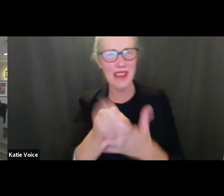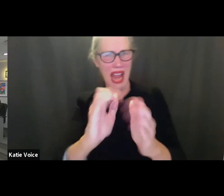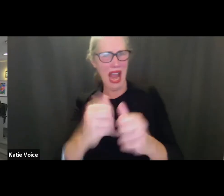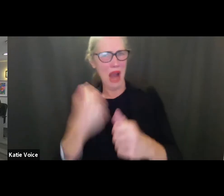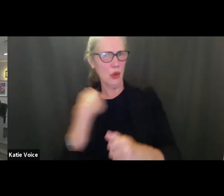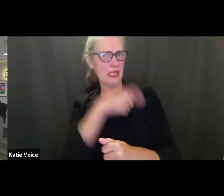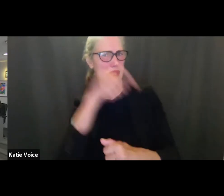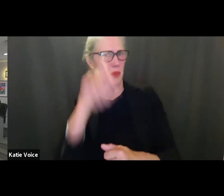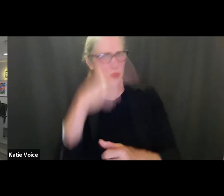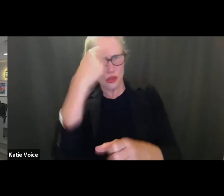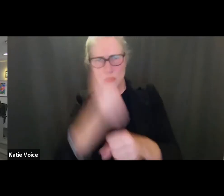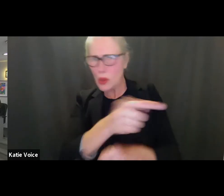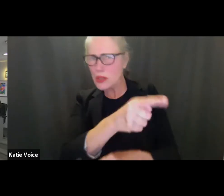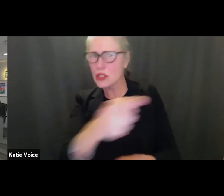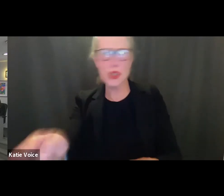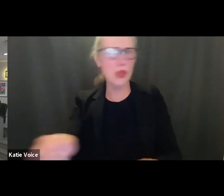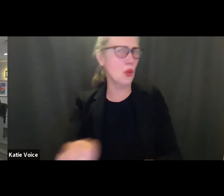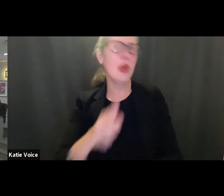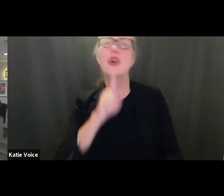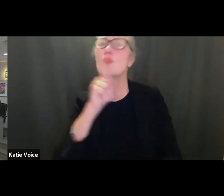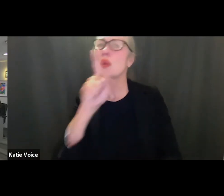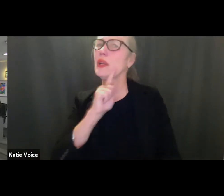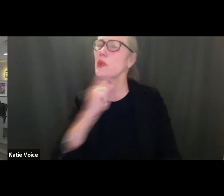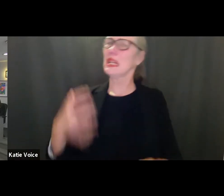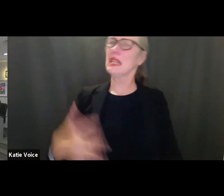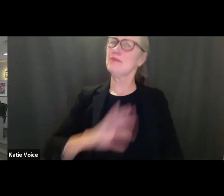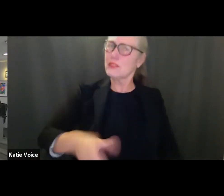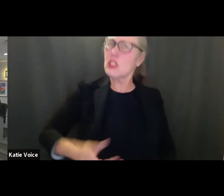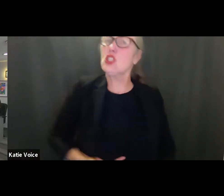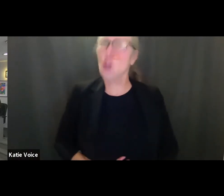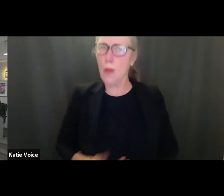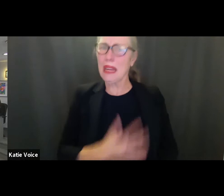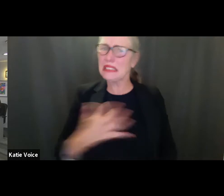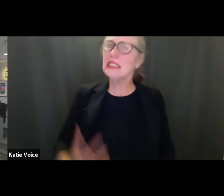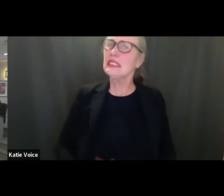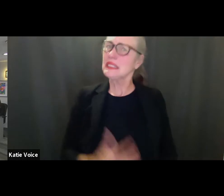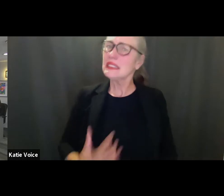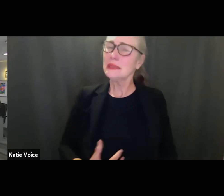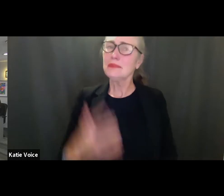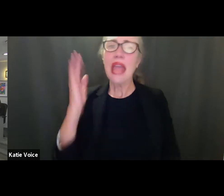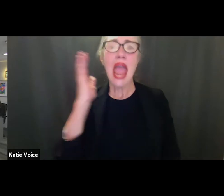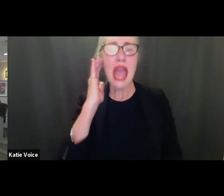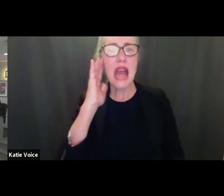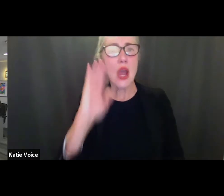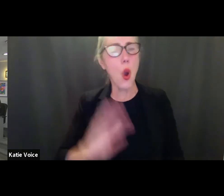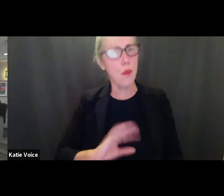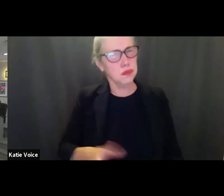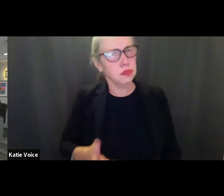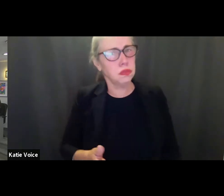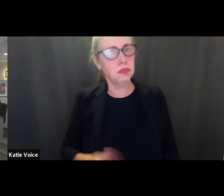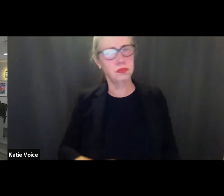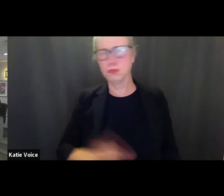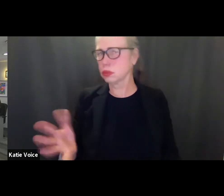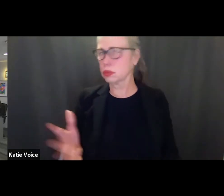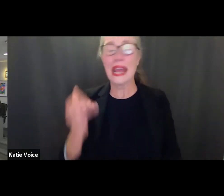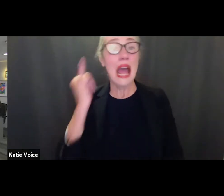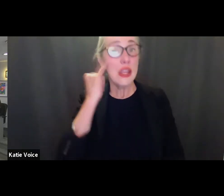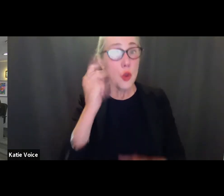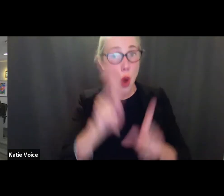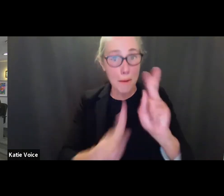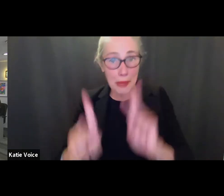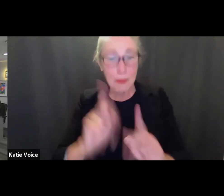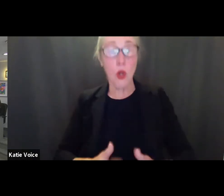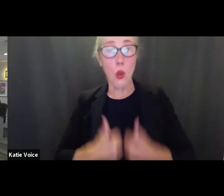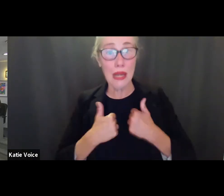supposed to trust you? It's very, very disturbing. And I hope that you realize that because you are people who live in